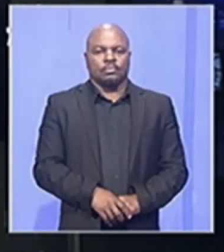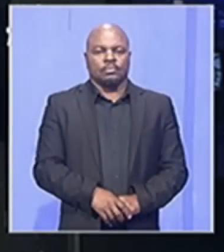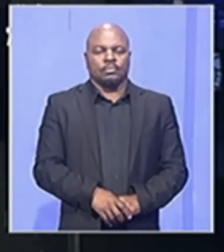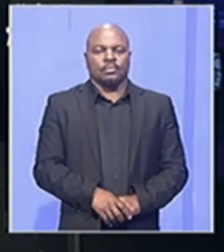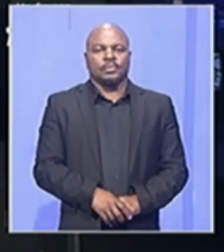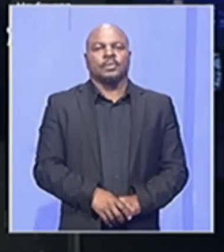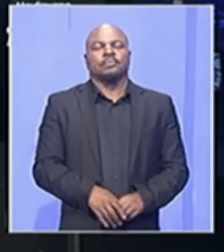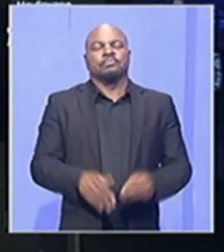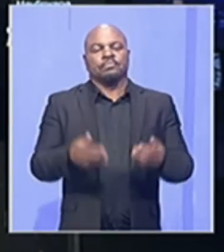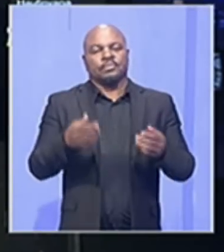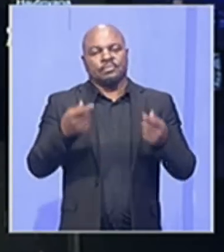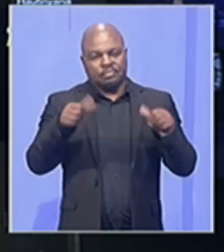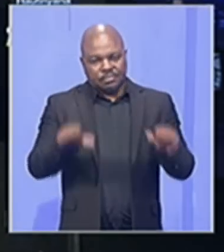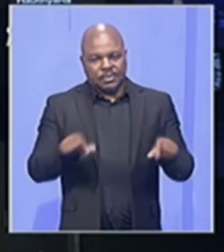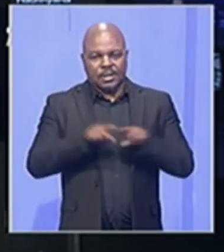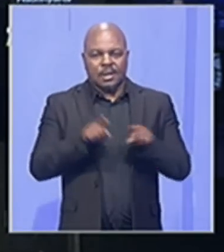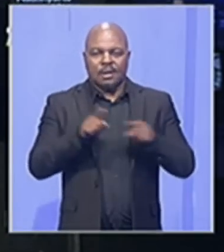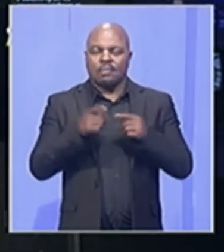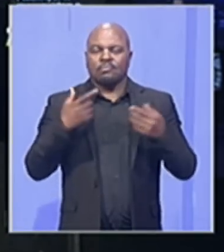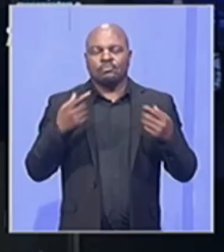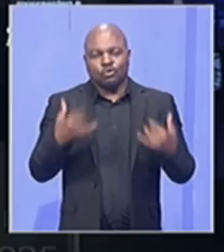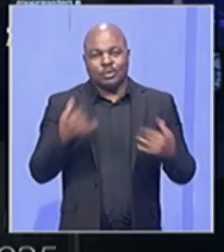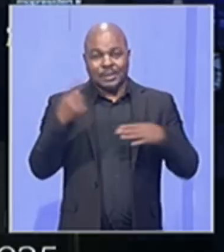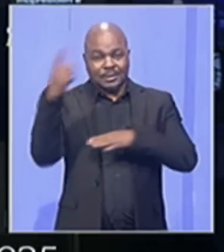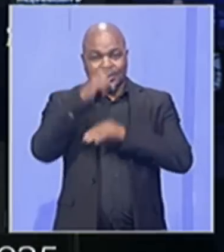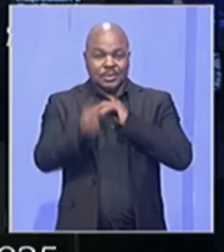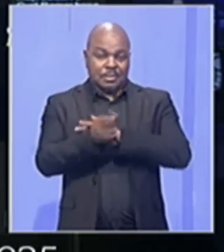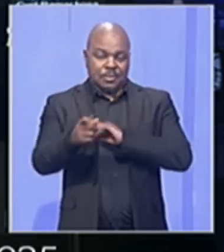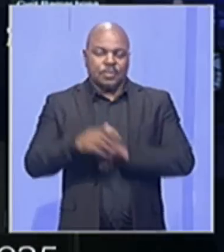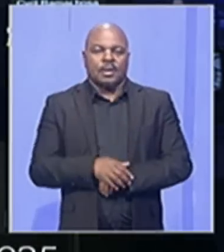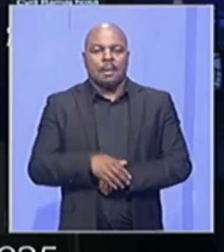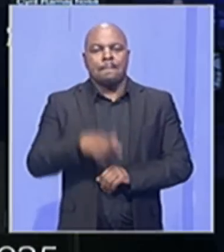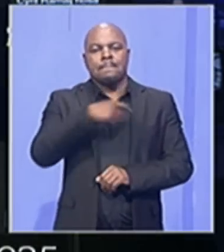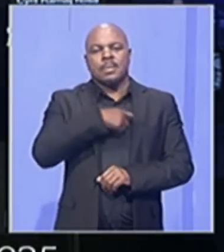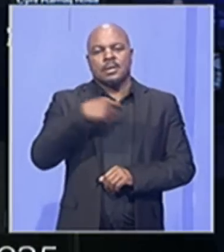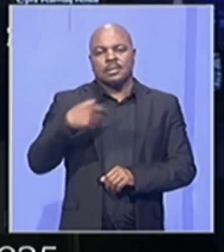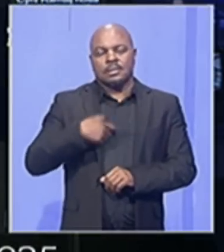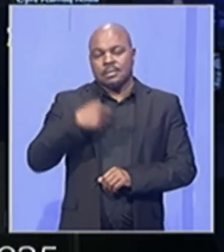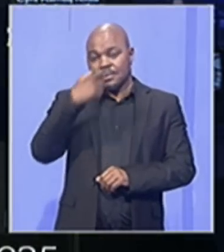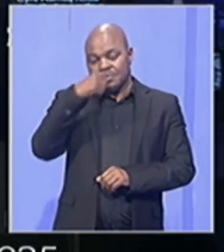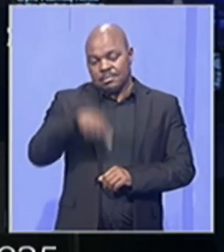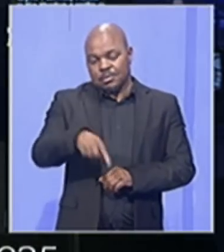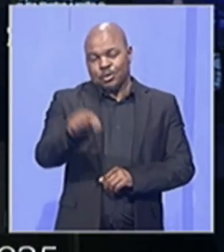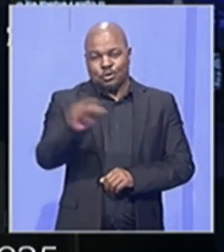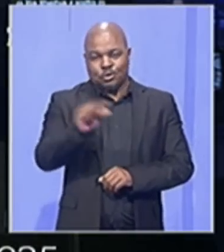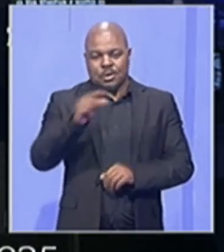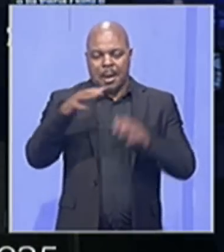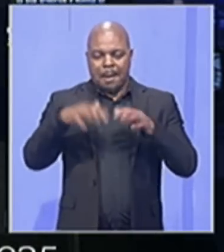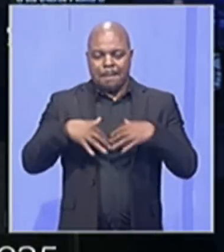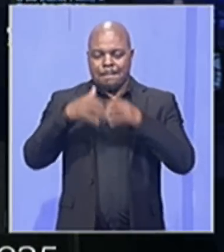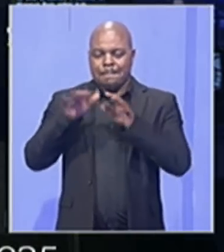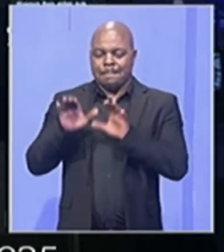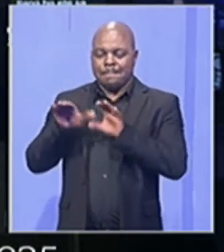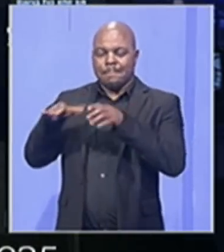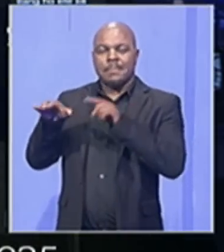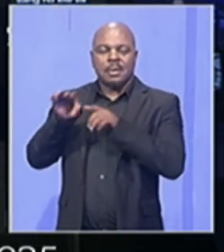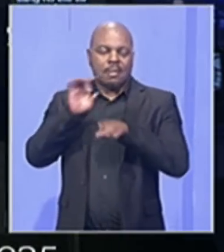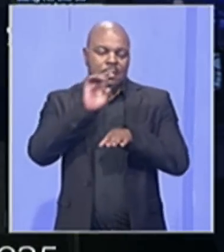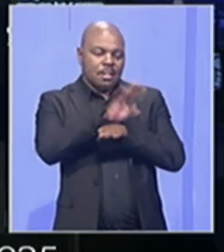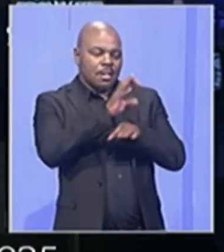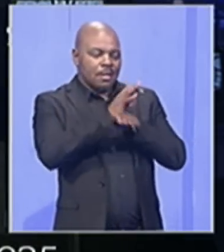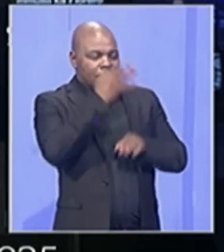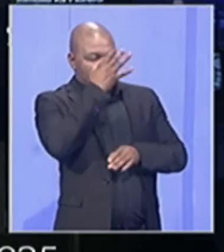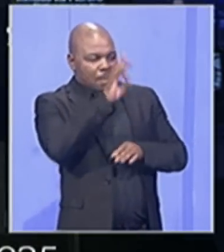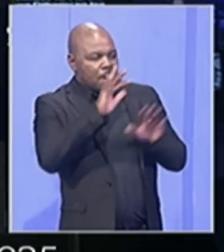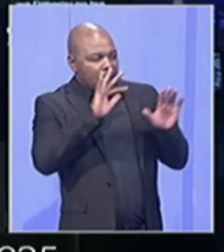Harewela ka otloloha ho tsa letsatsi la kajeno re fumana hore haufinyana mopresidente Cyril Ramaphosa o tla thea moifo o tlang ho eletsa mmuso ka morero wa ditherisano